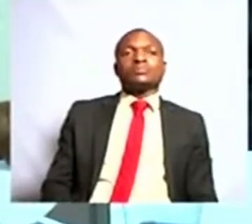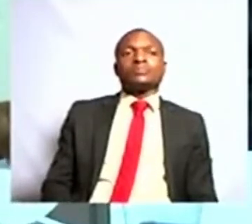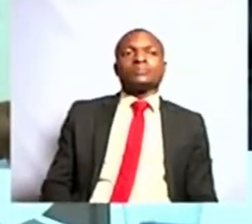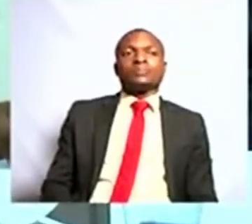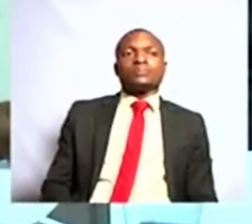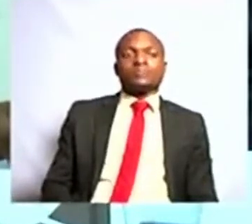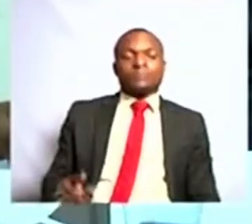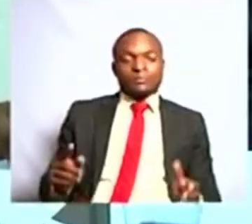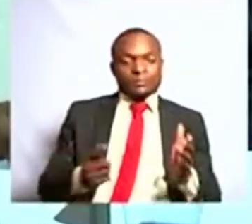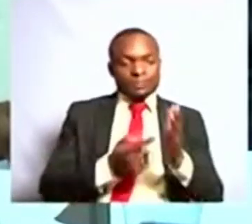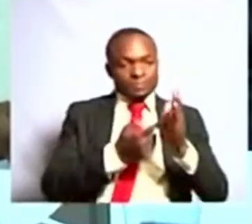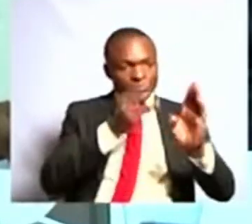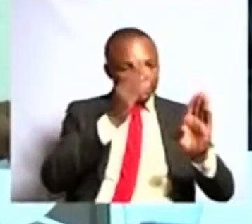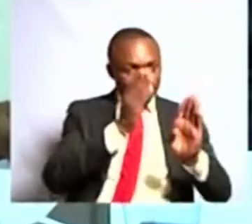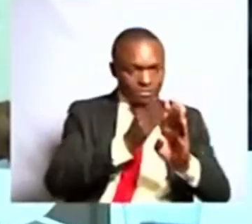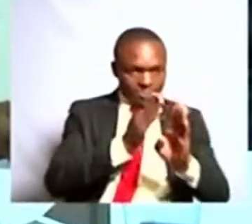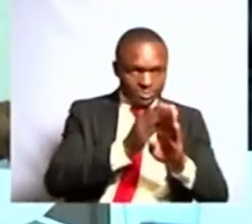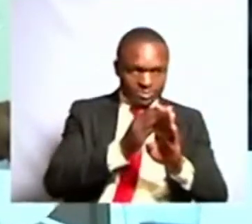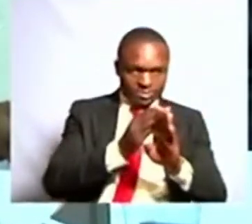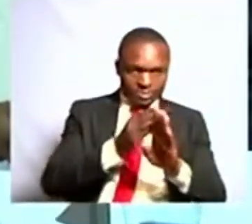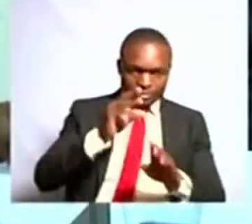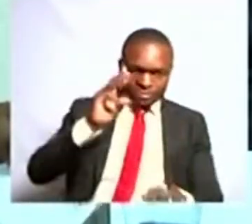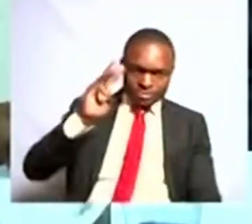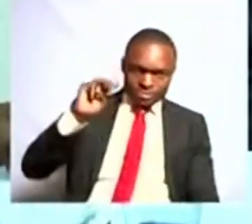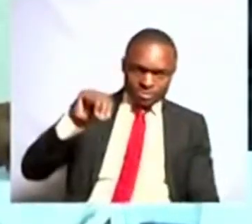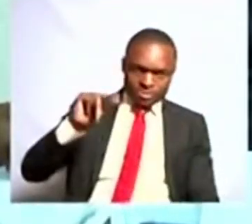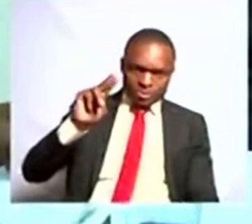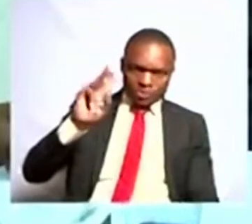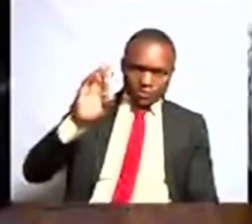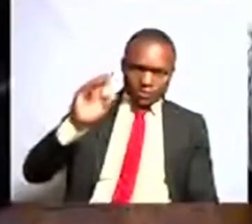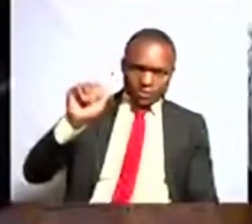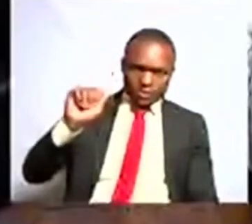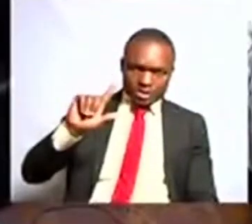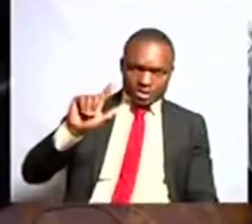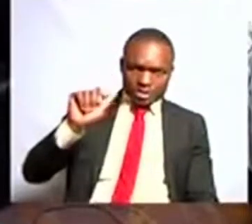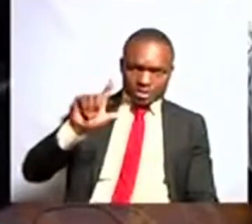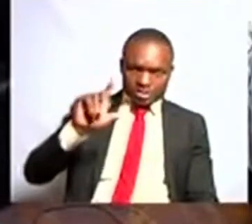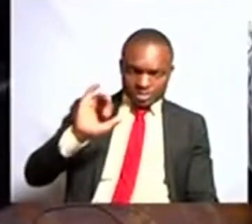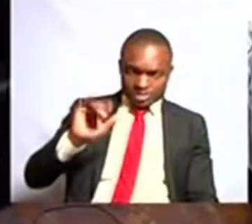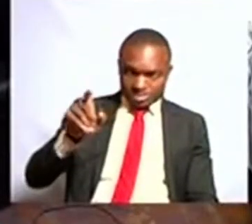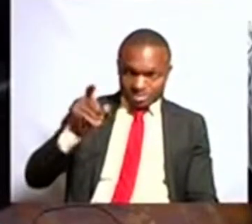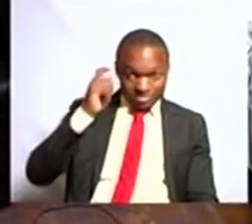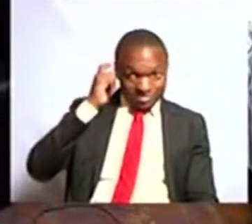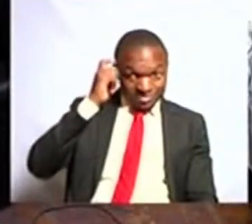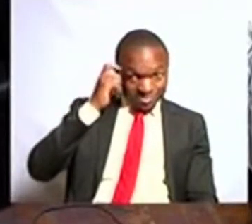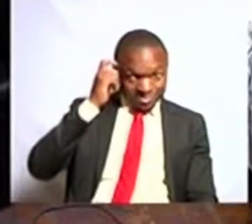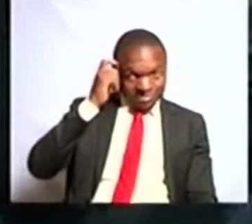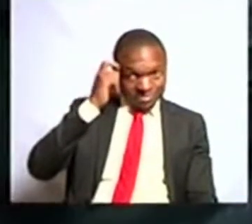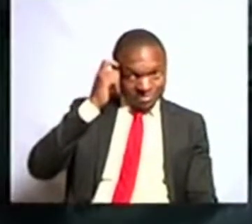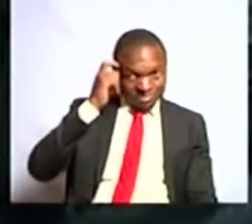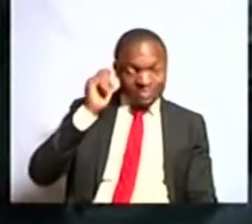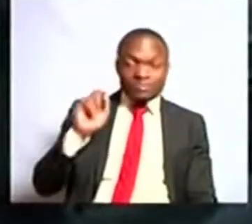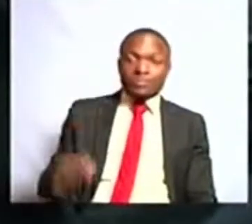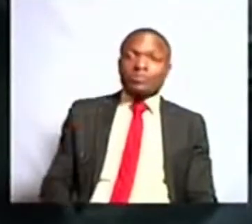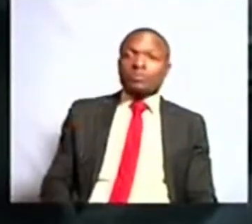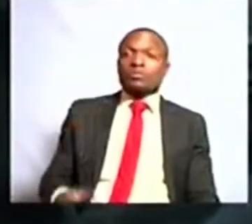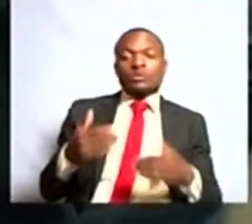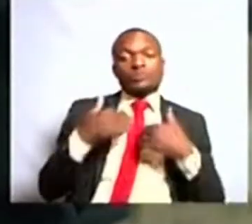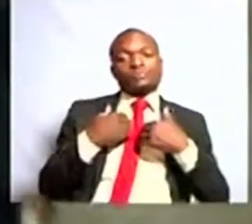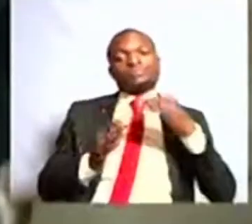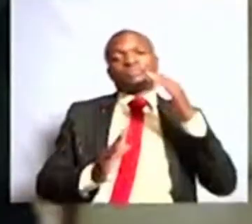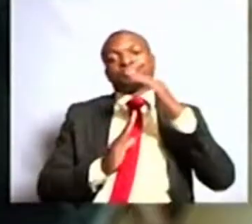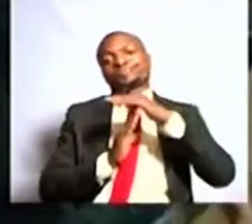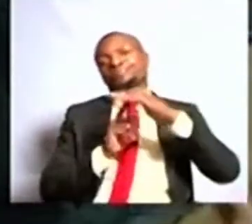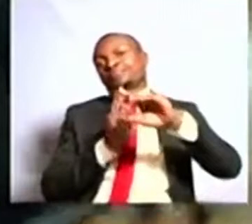Yes, there's a point of order. Honorable Mfalari, what's the point of order? Chair, I think we have limited